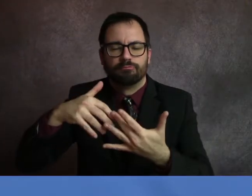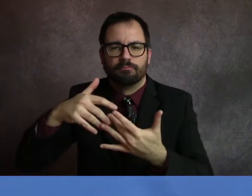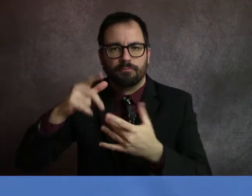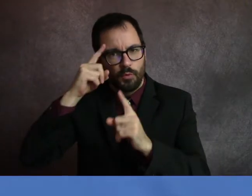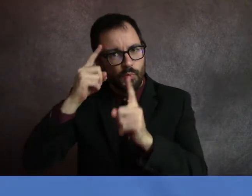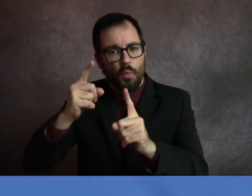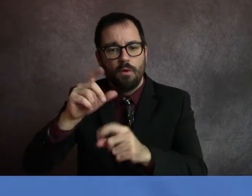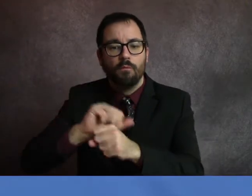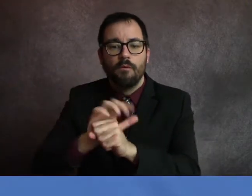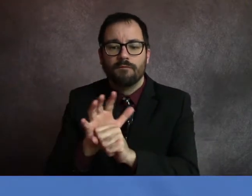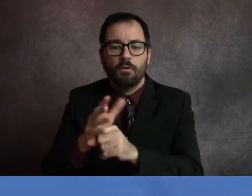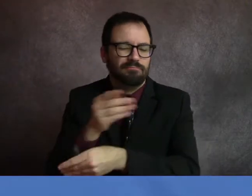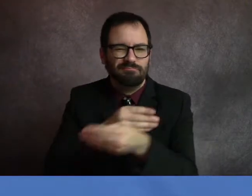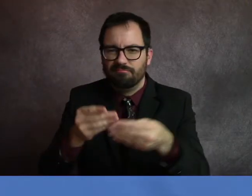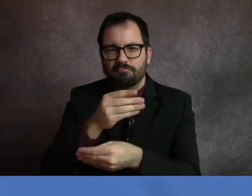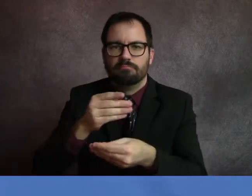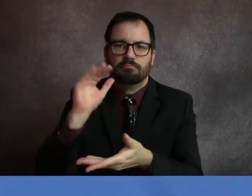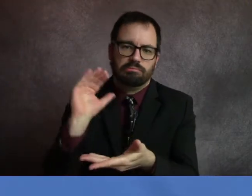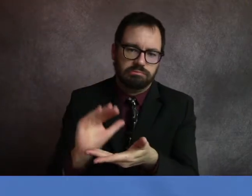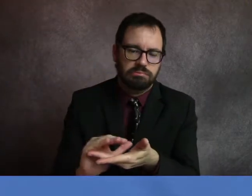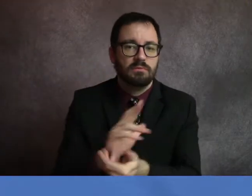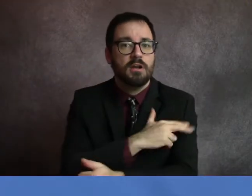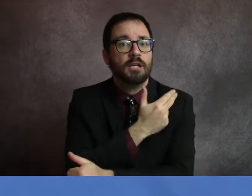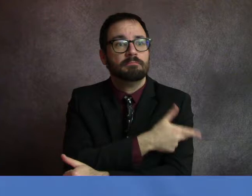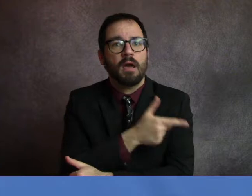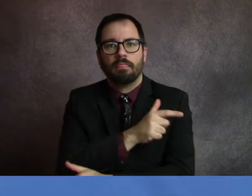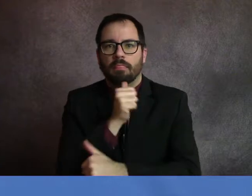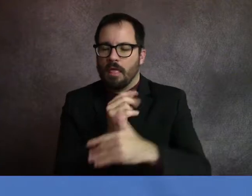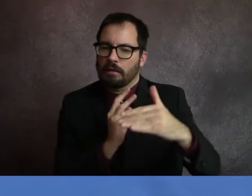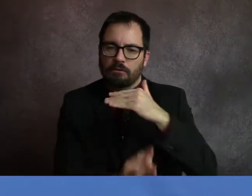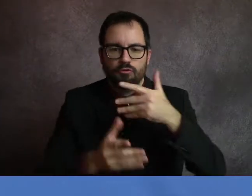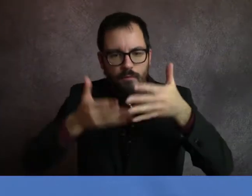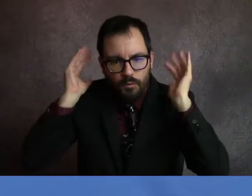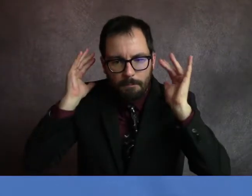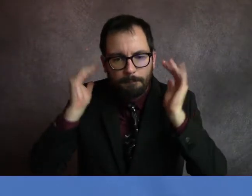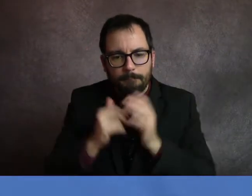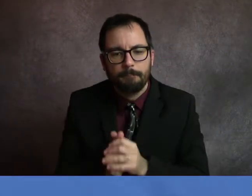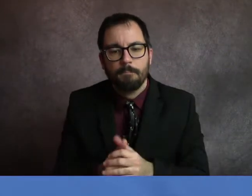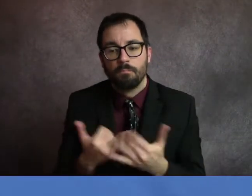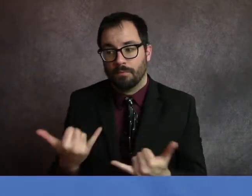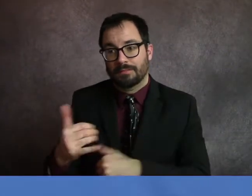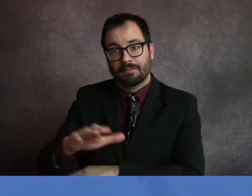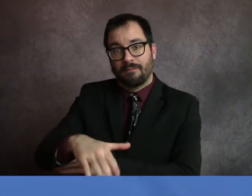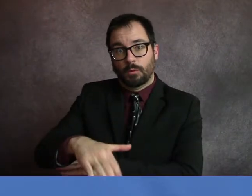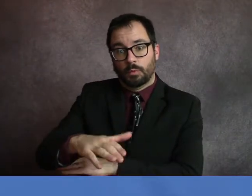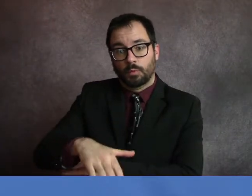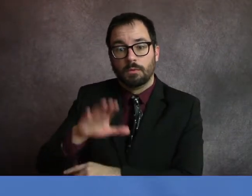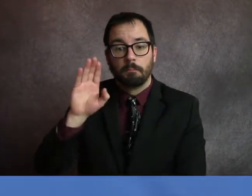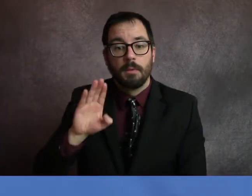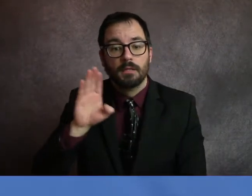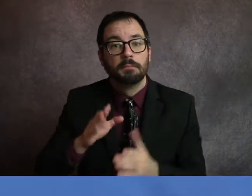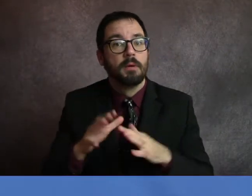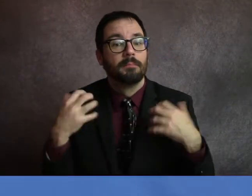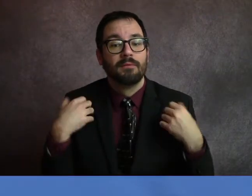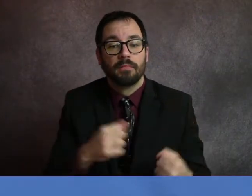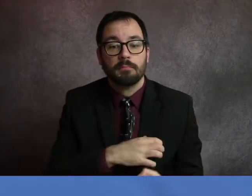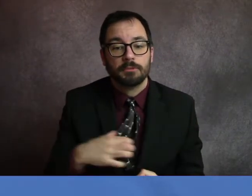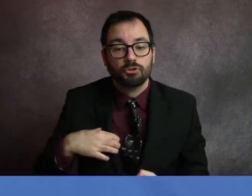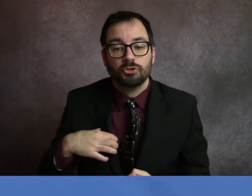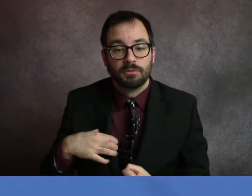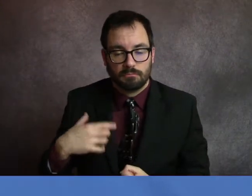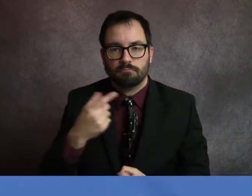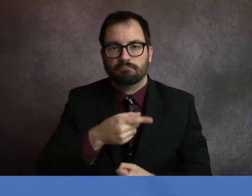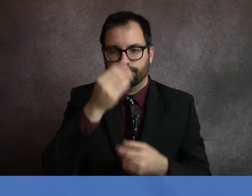overwhelmed. So today, this afternoon, the Boston Public Health Commission issued a supplemental order adjusting